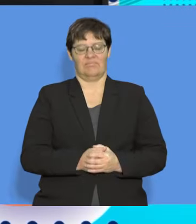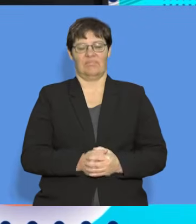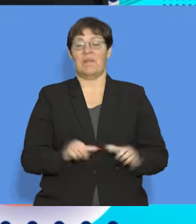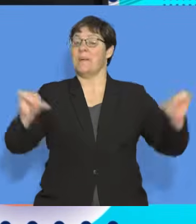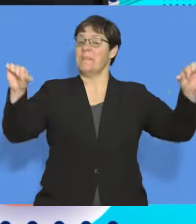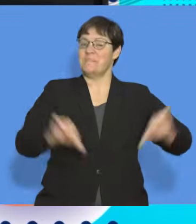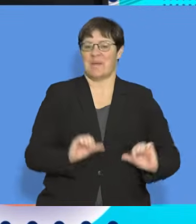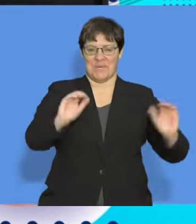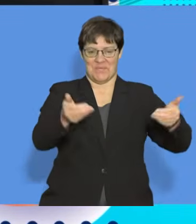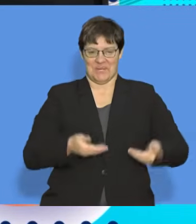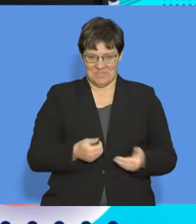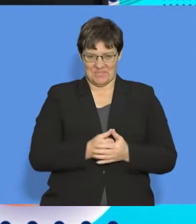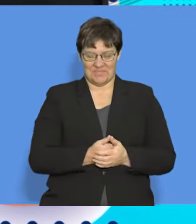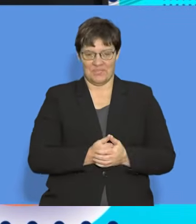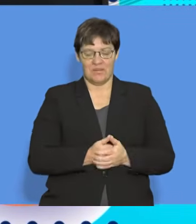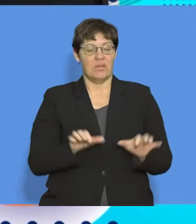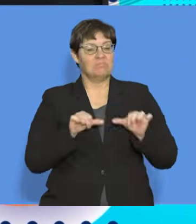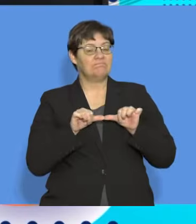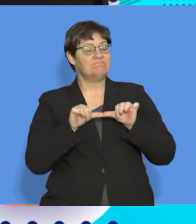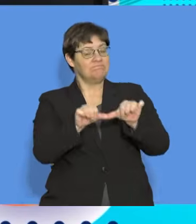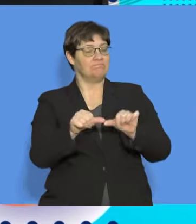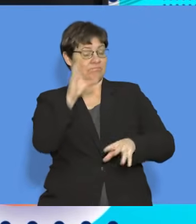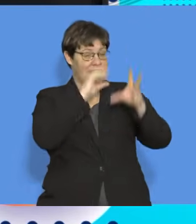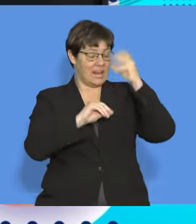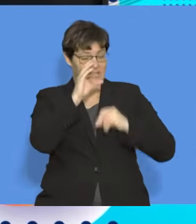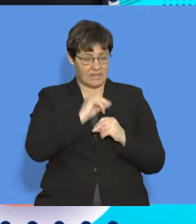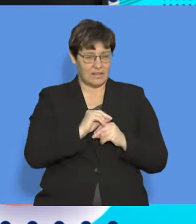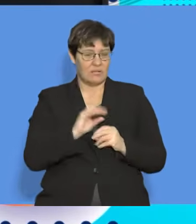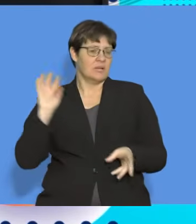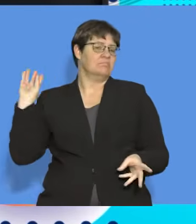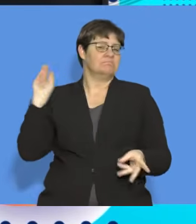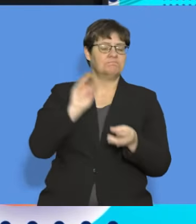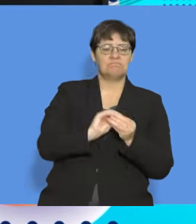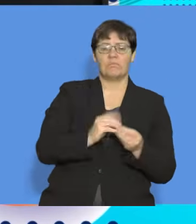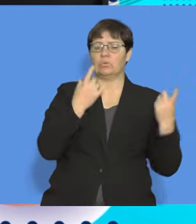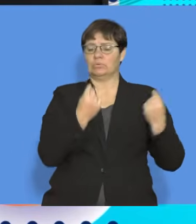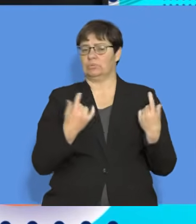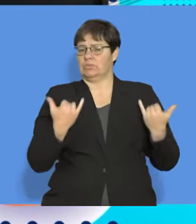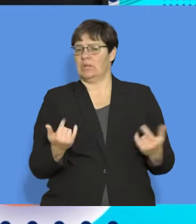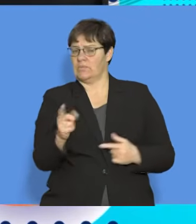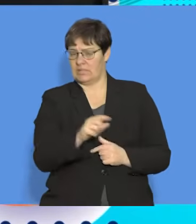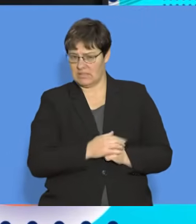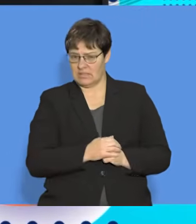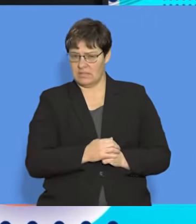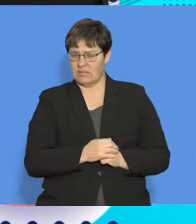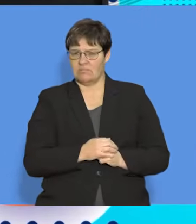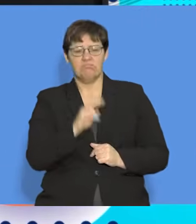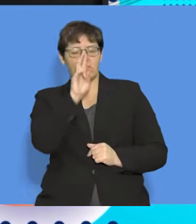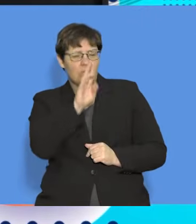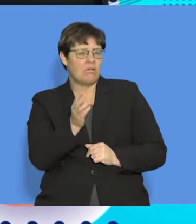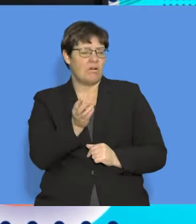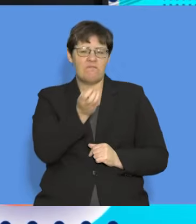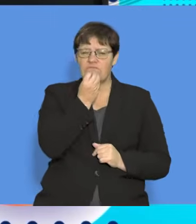Welcome back, Life Science learners. Let's continue with our lesson. A recap of what we're doing today. We're looking at nutrition, and earlier